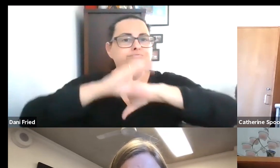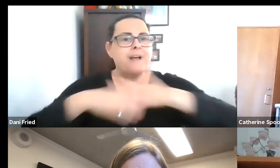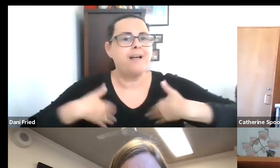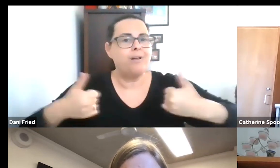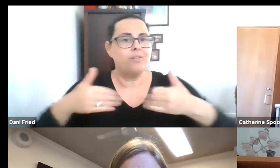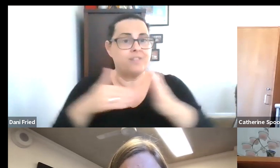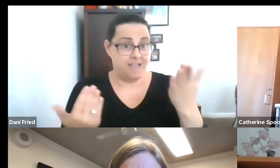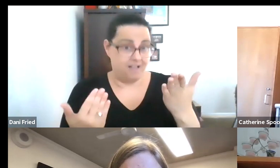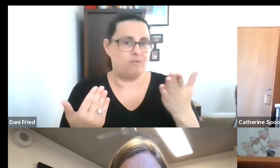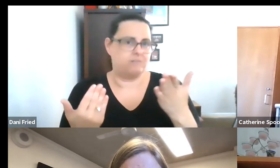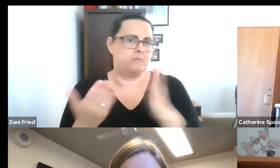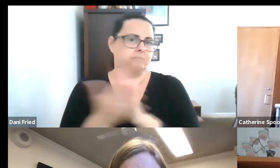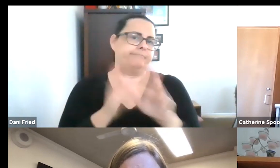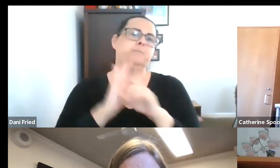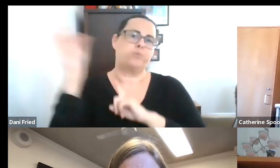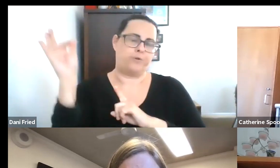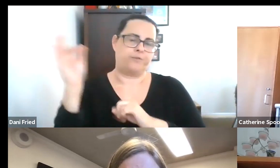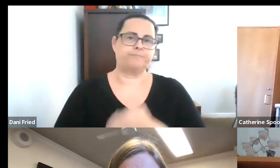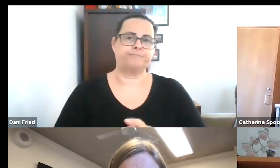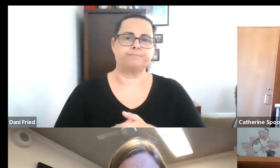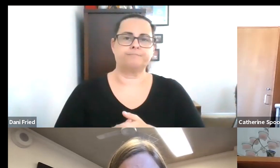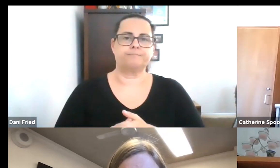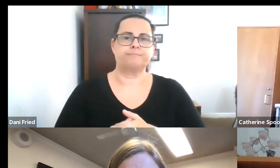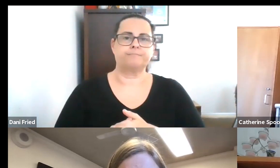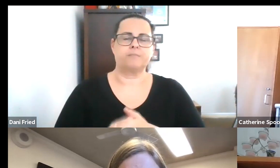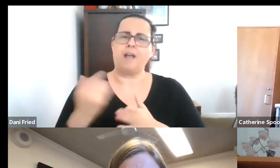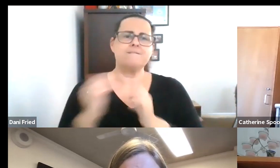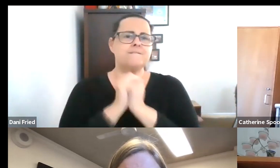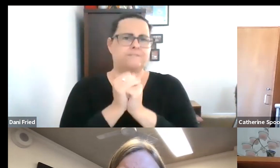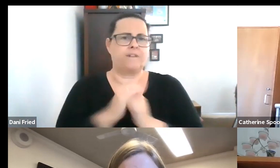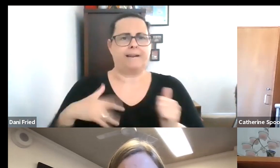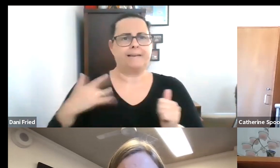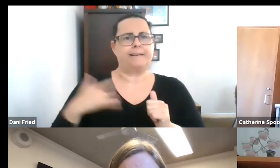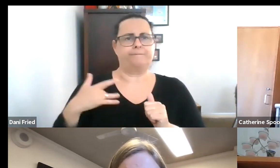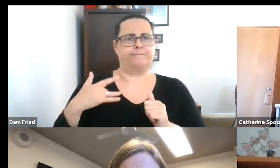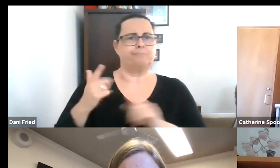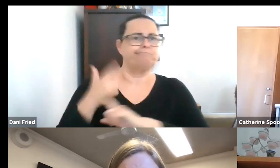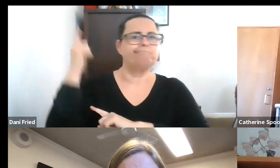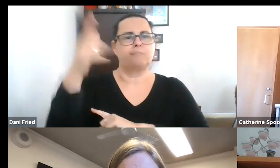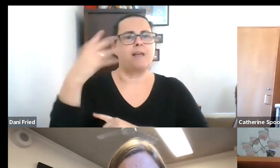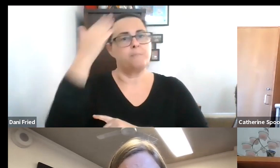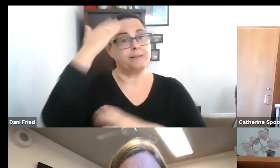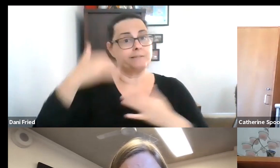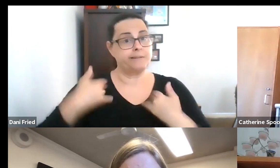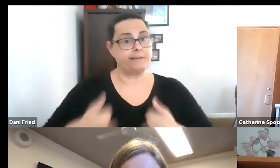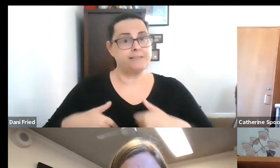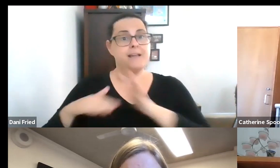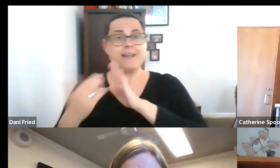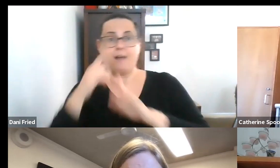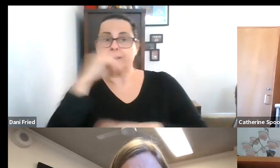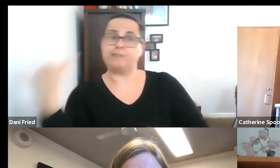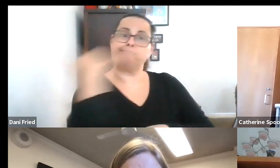that has a mental illness, and they live in a regional area, and that they now can access a doctor in